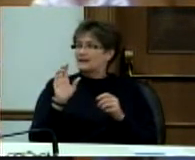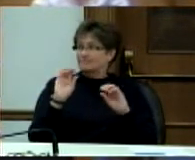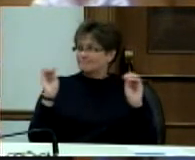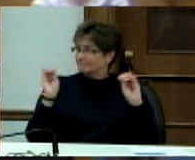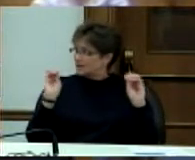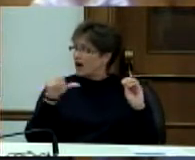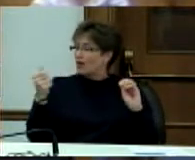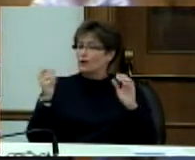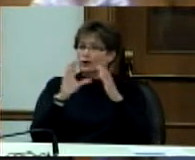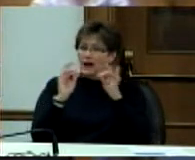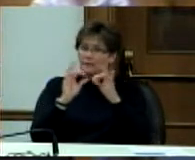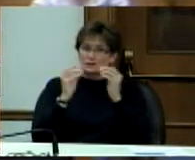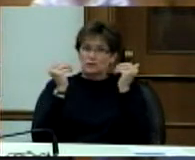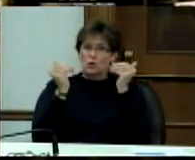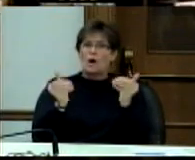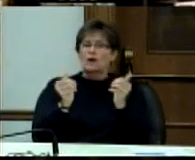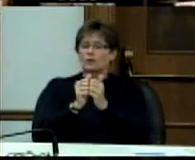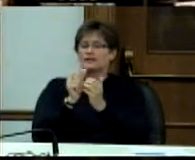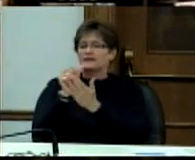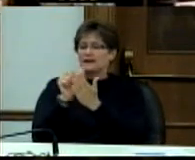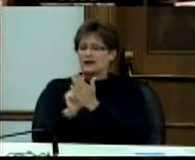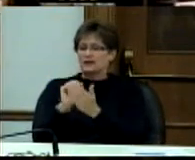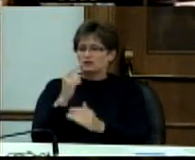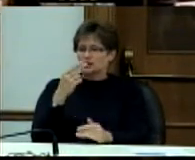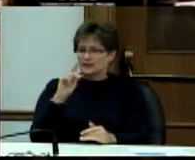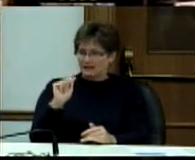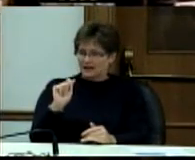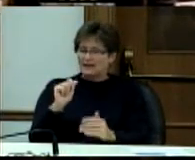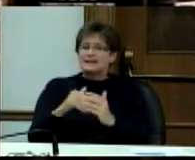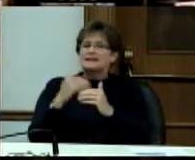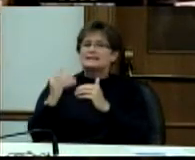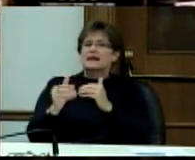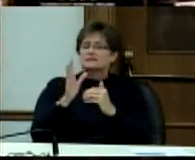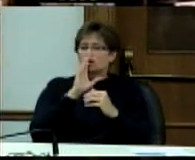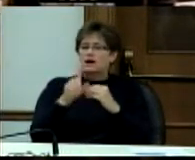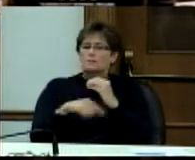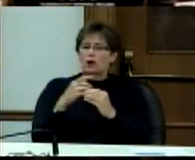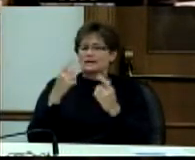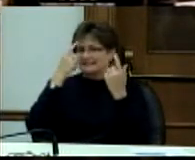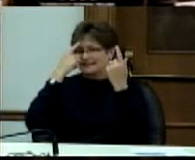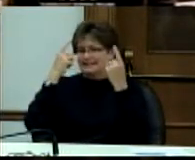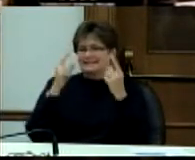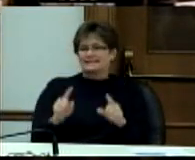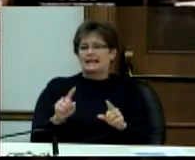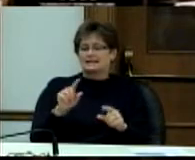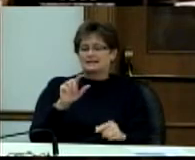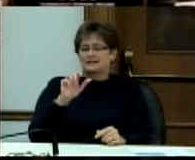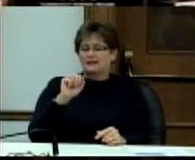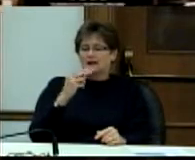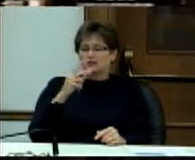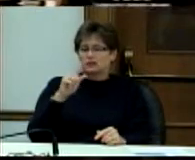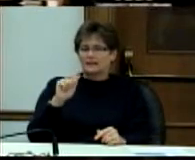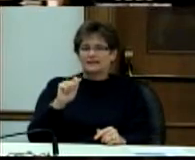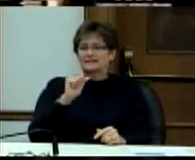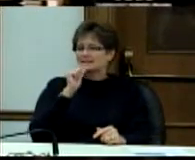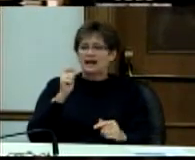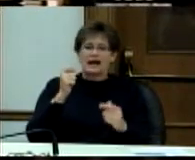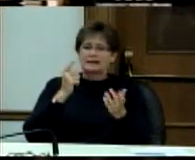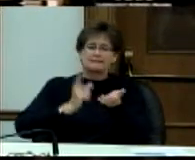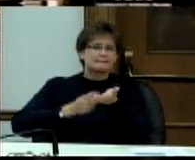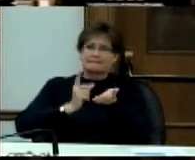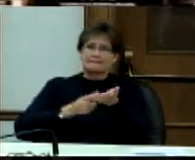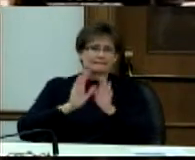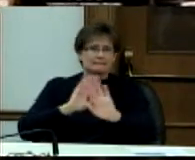All right, seeing none, we'll move along with the agenda. Next up is the consent agenda. The consent agenda is